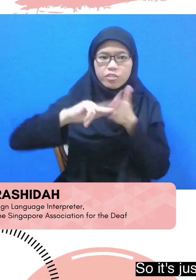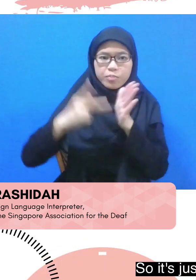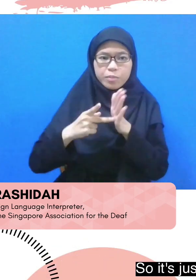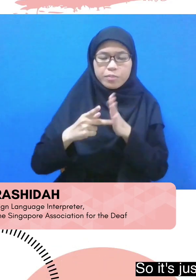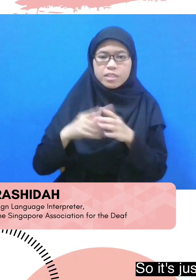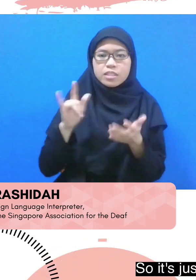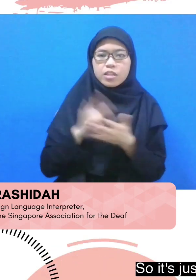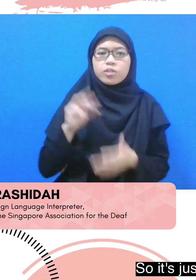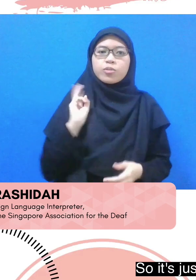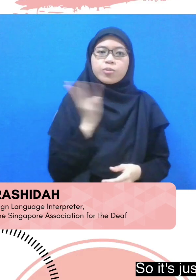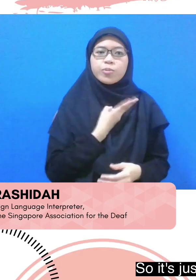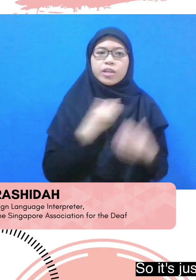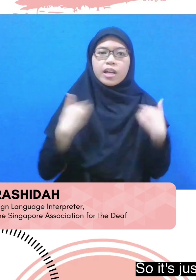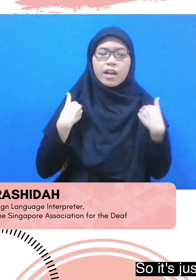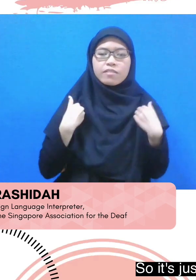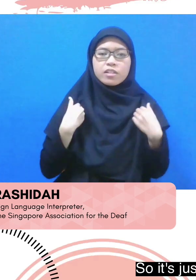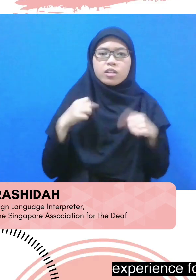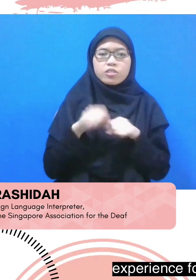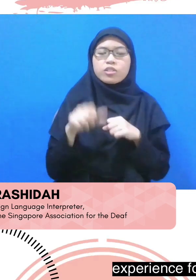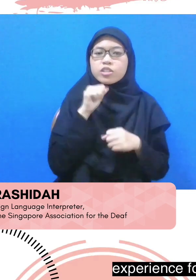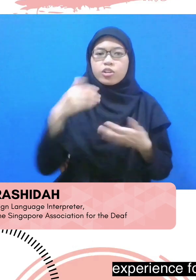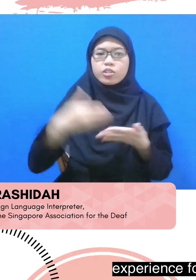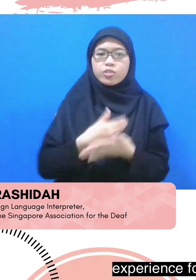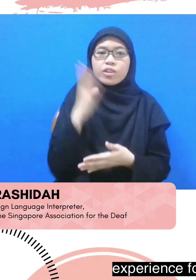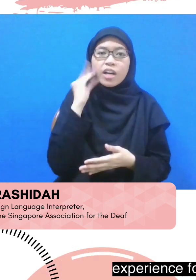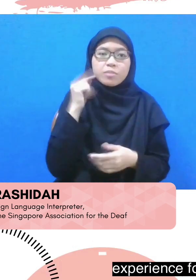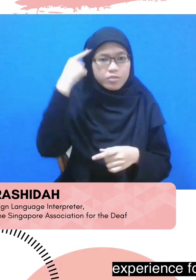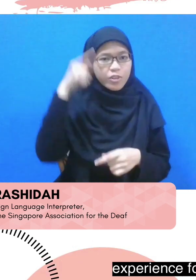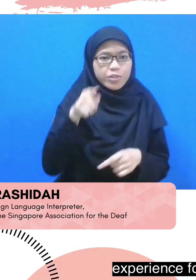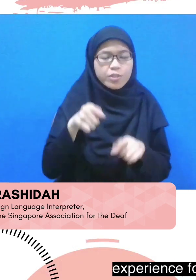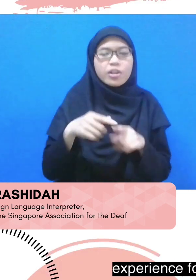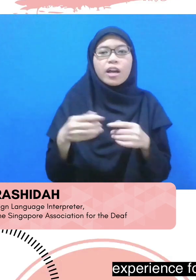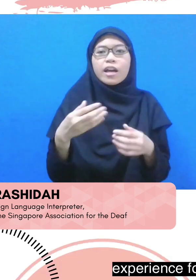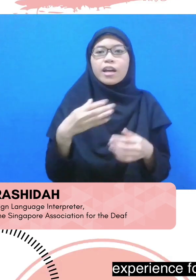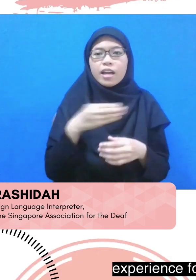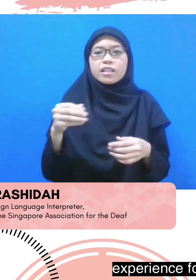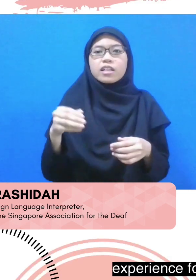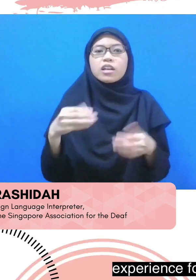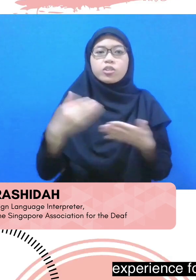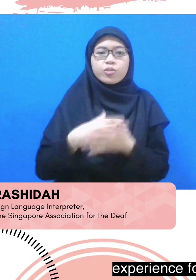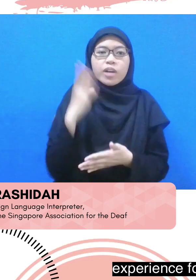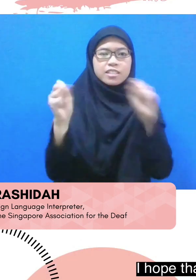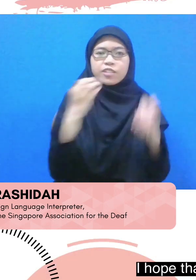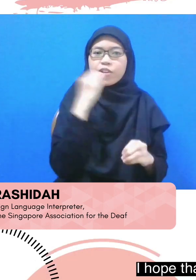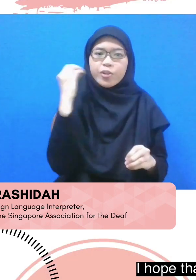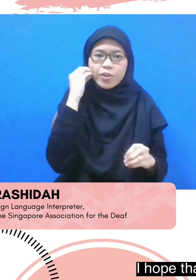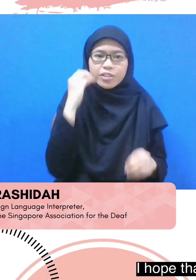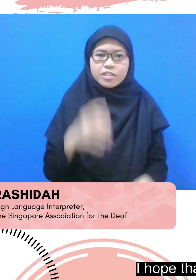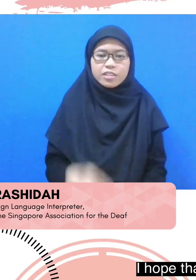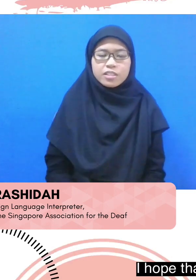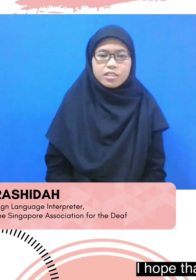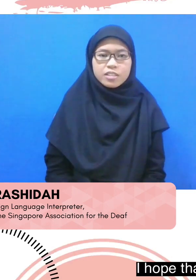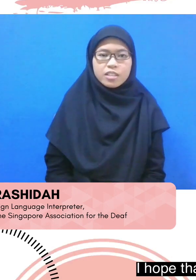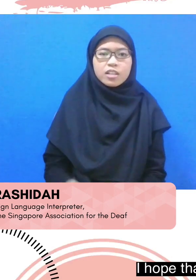So it's just not a new experience for you, it's a new experience for me as well. And I hope we enjoy it together. I hope that all of